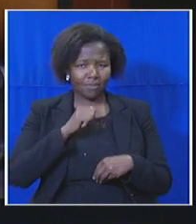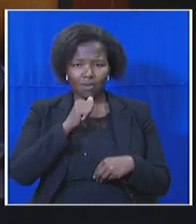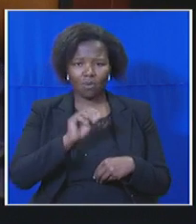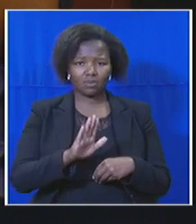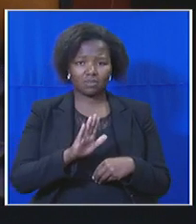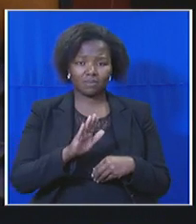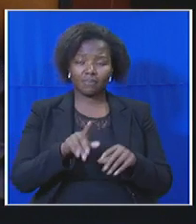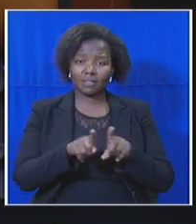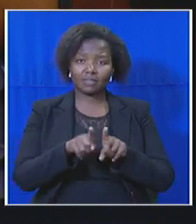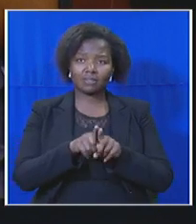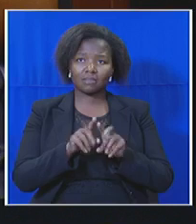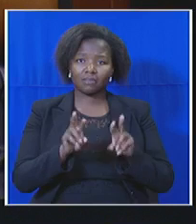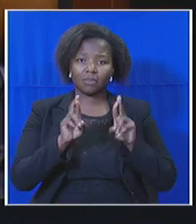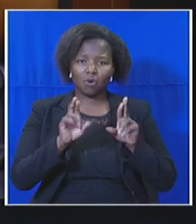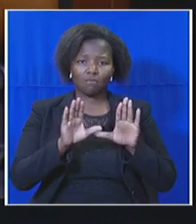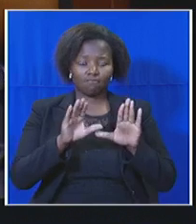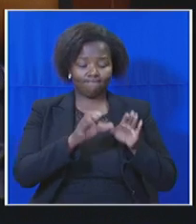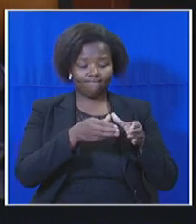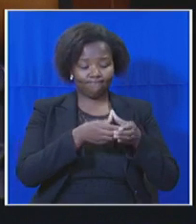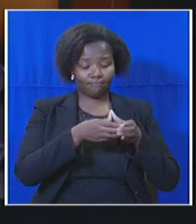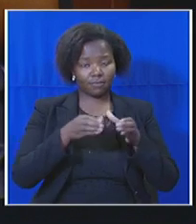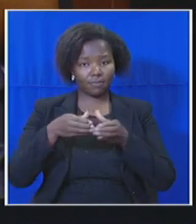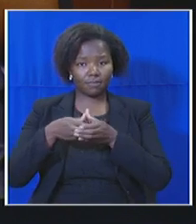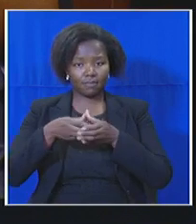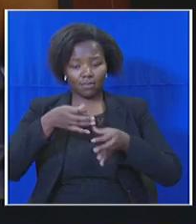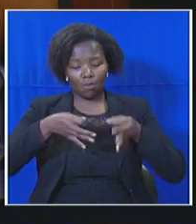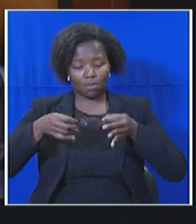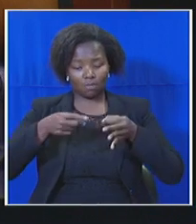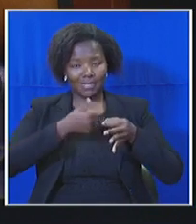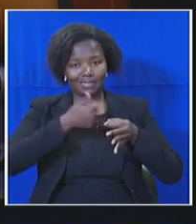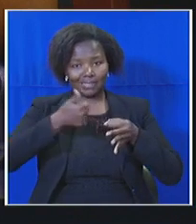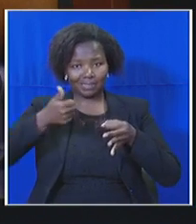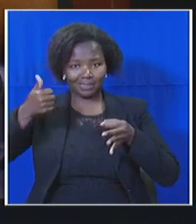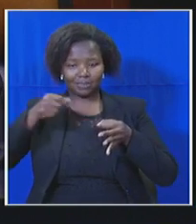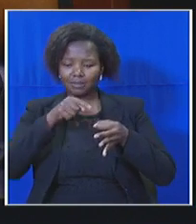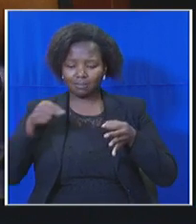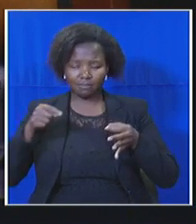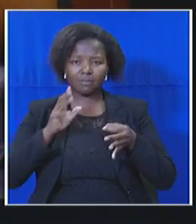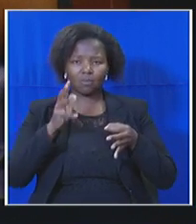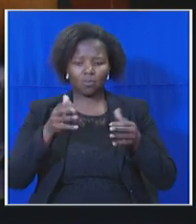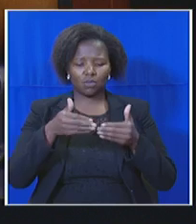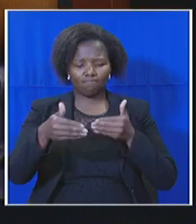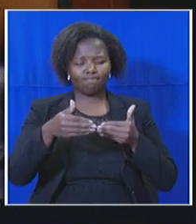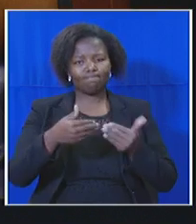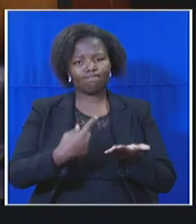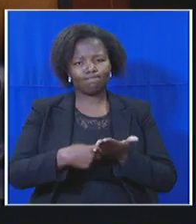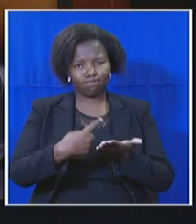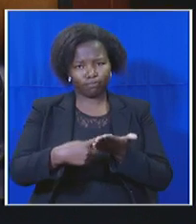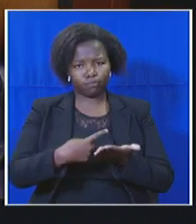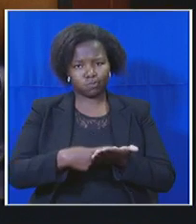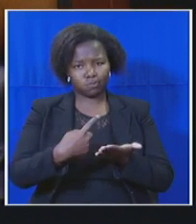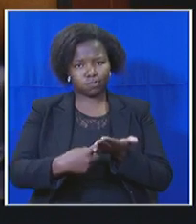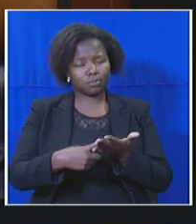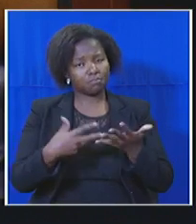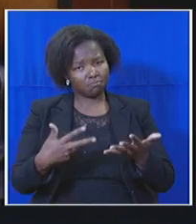hope that the chief whips will contribute to a discussion amongst themselves and amongst